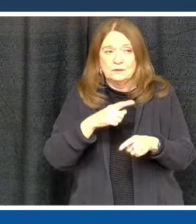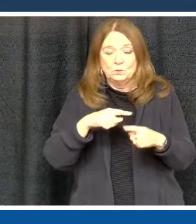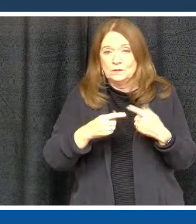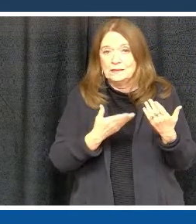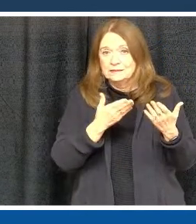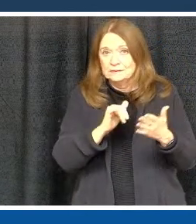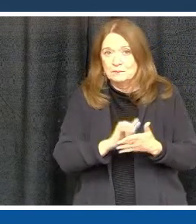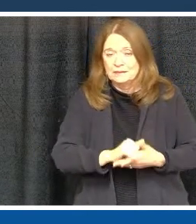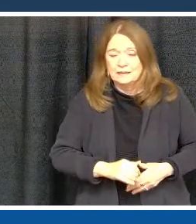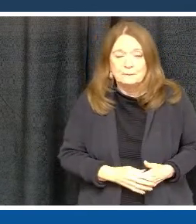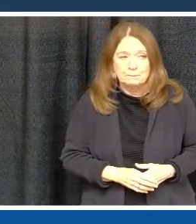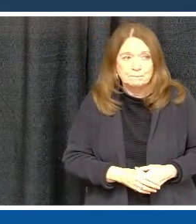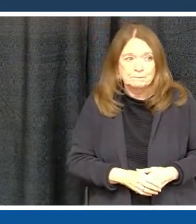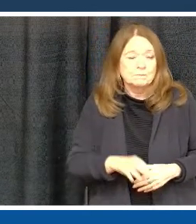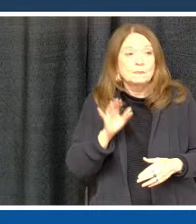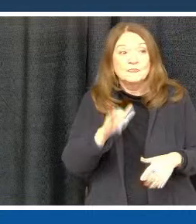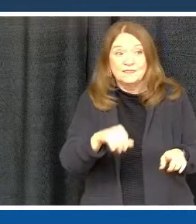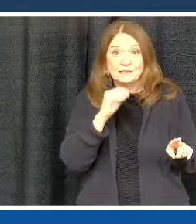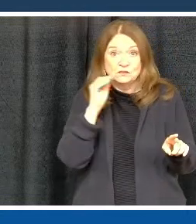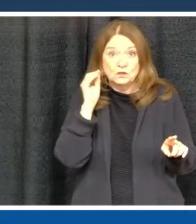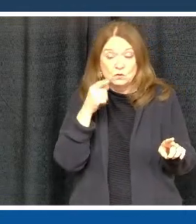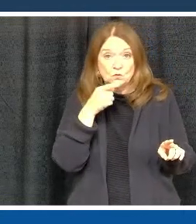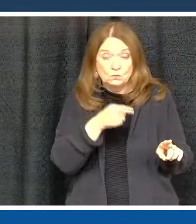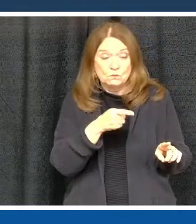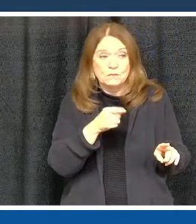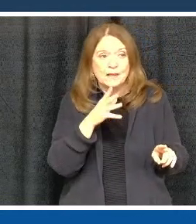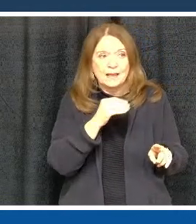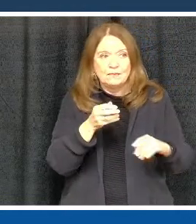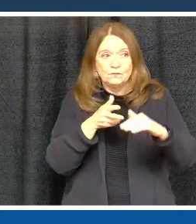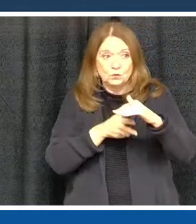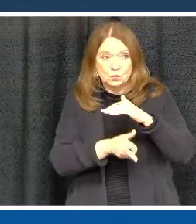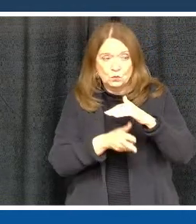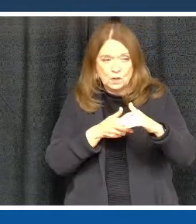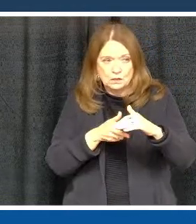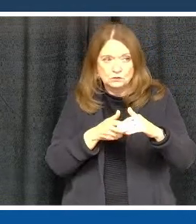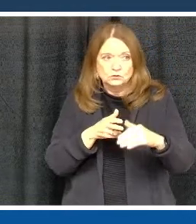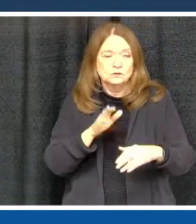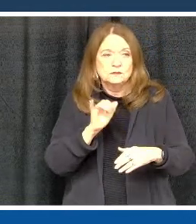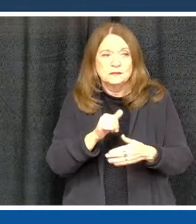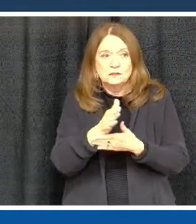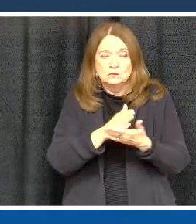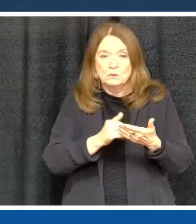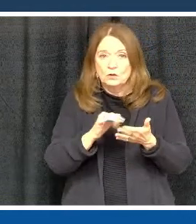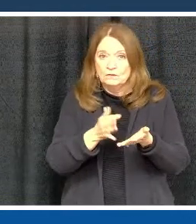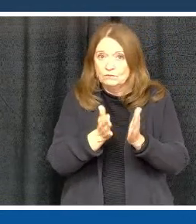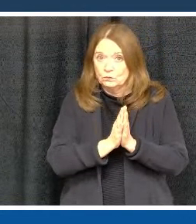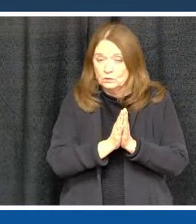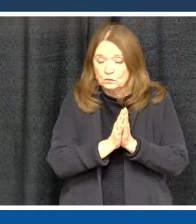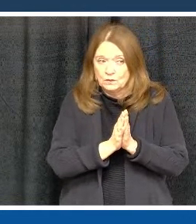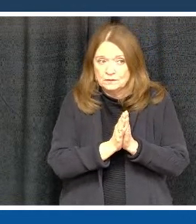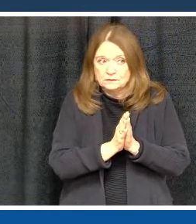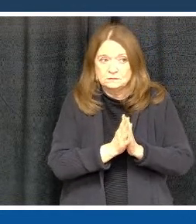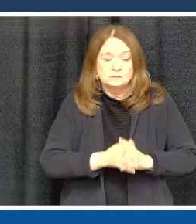that. That's the home and garage. That's part of the request.